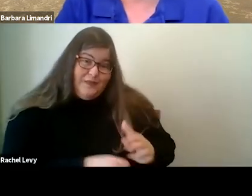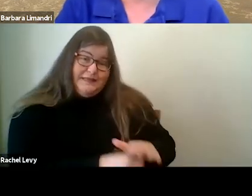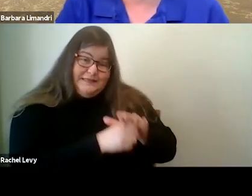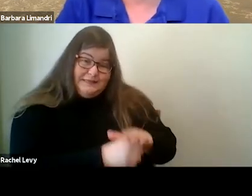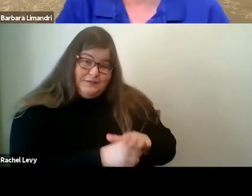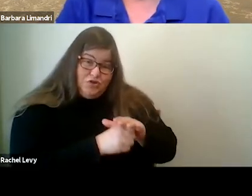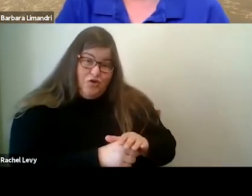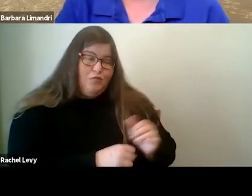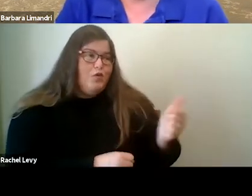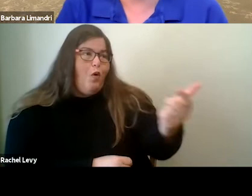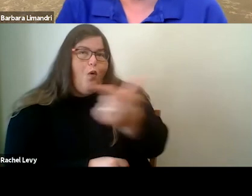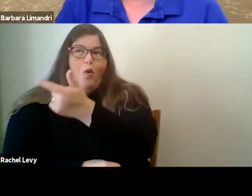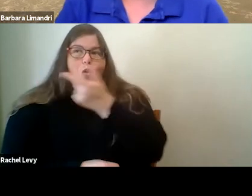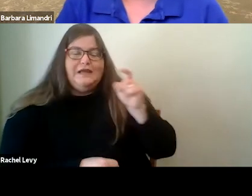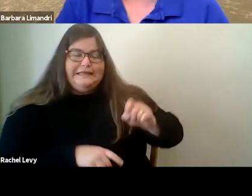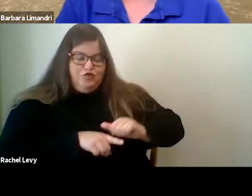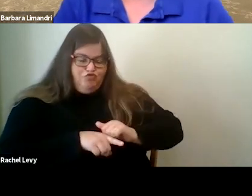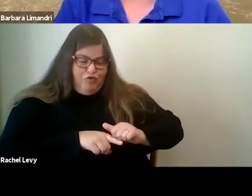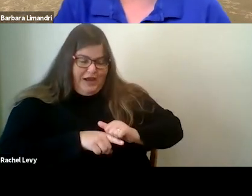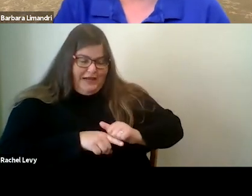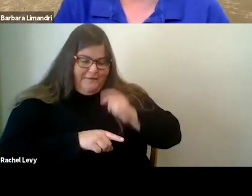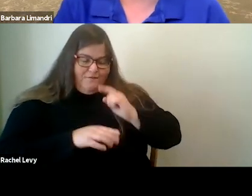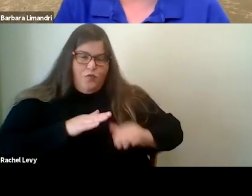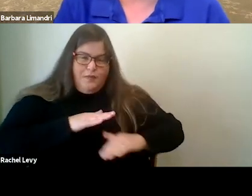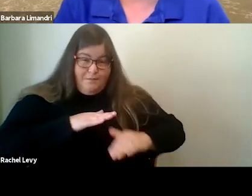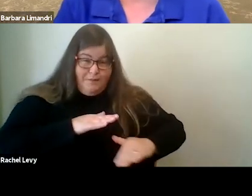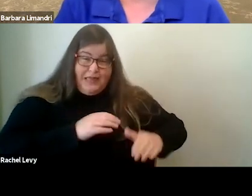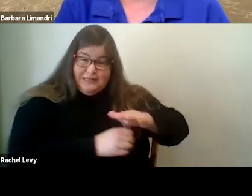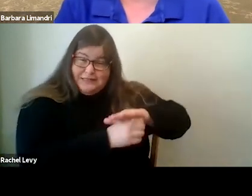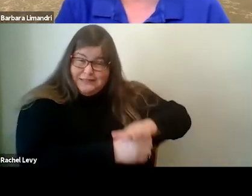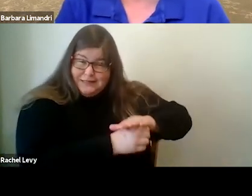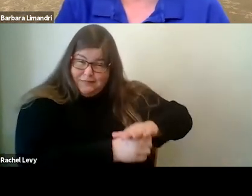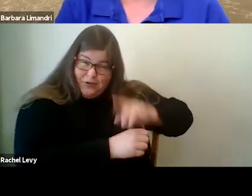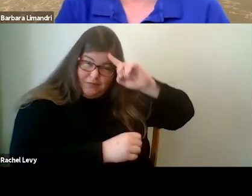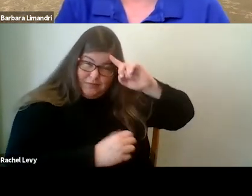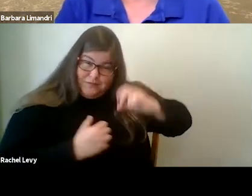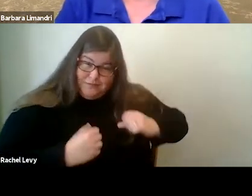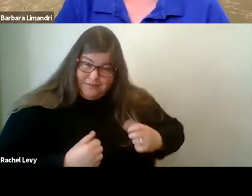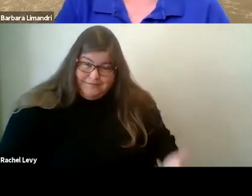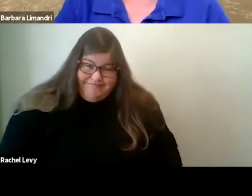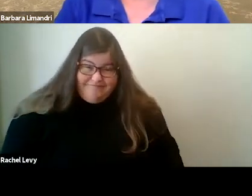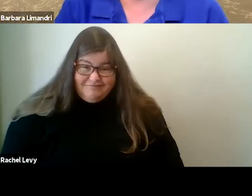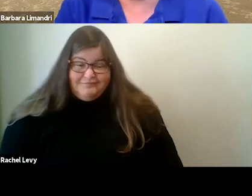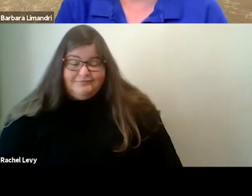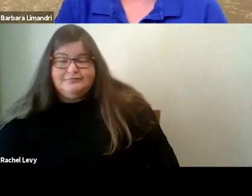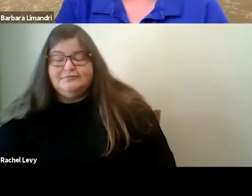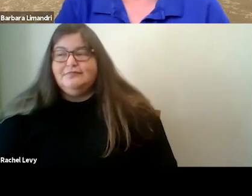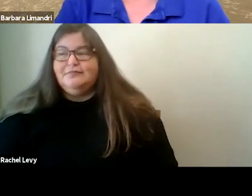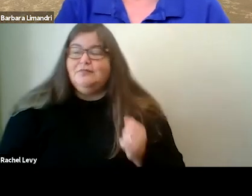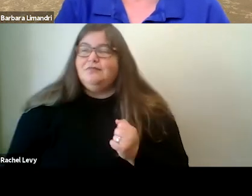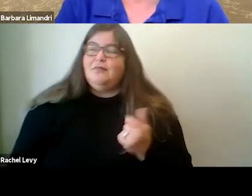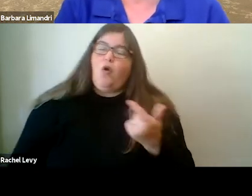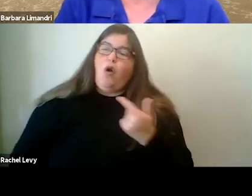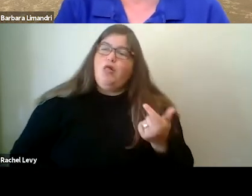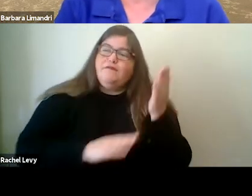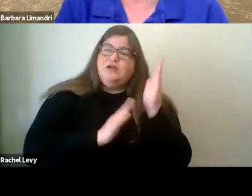trained in the basics. What's good news, and our speakers have all emphasized based on the robust